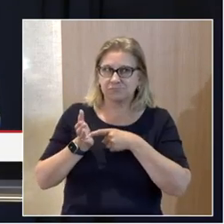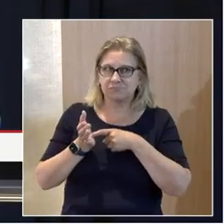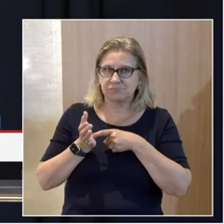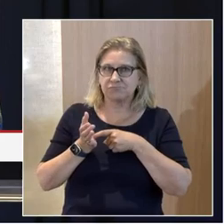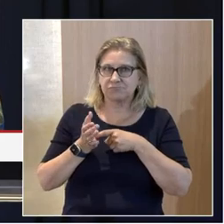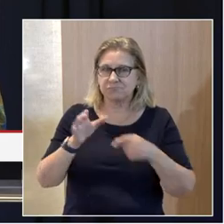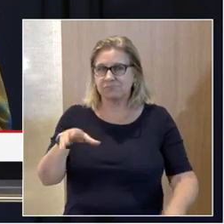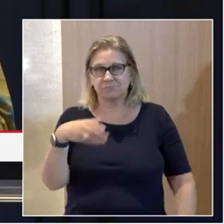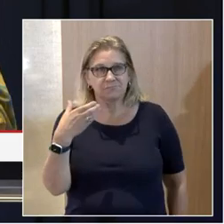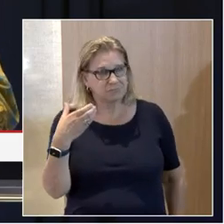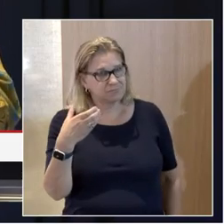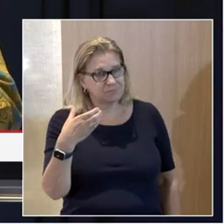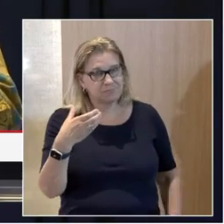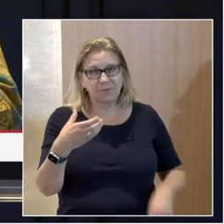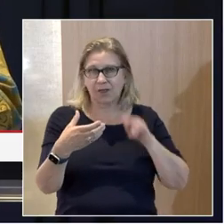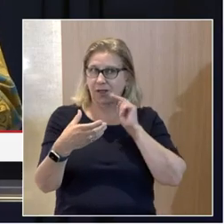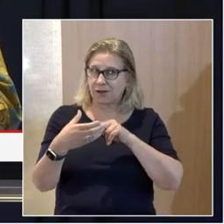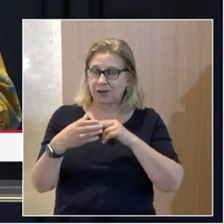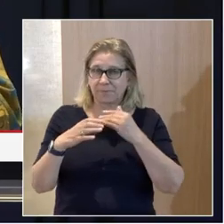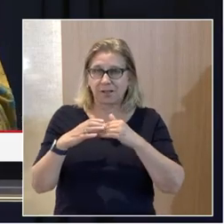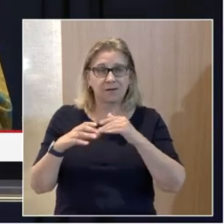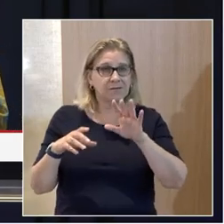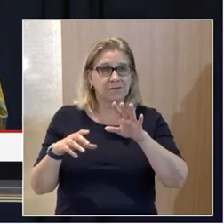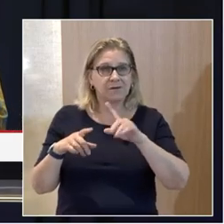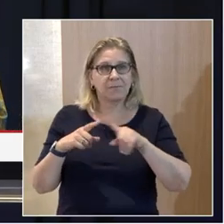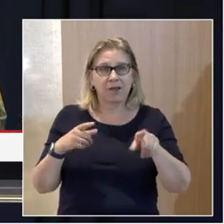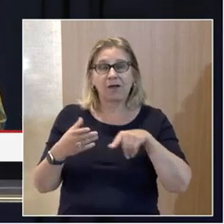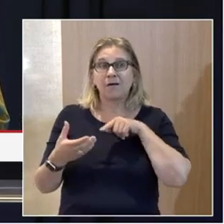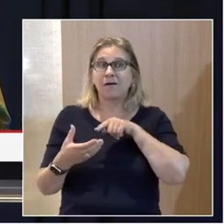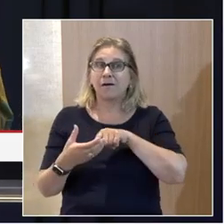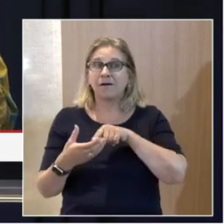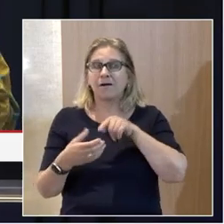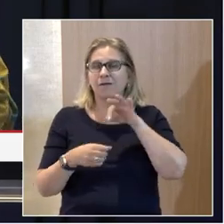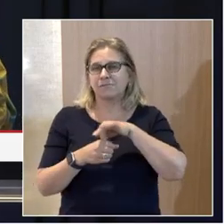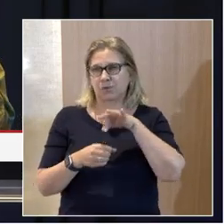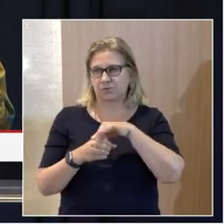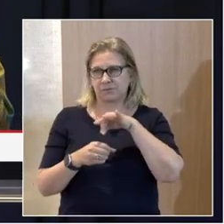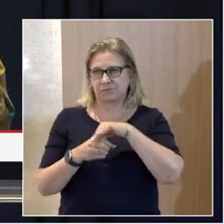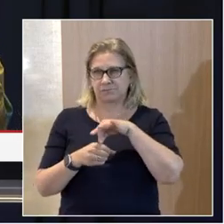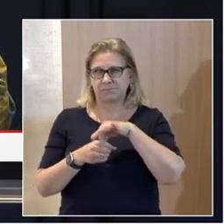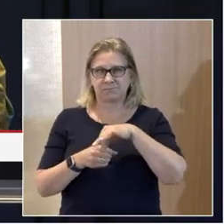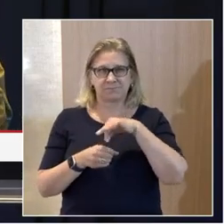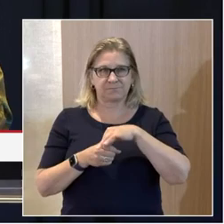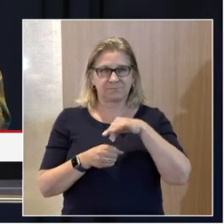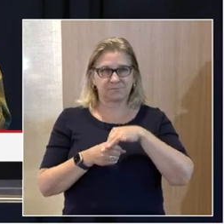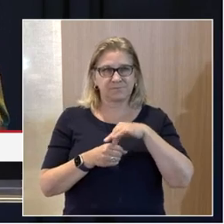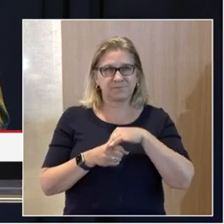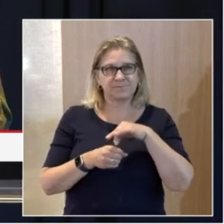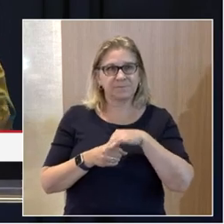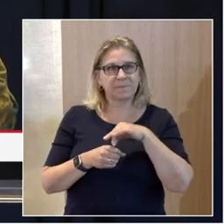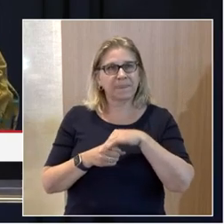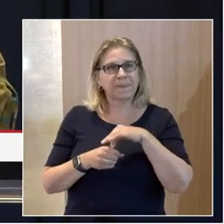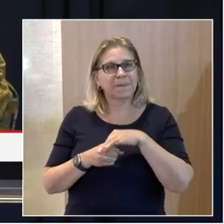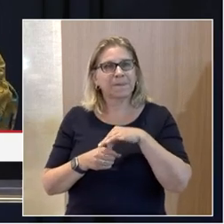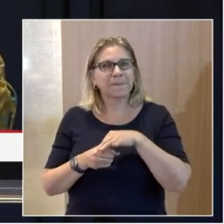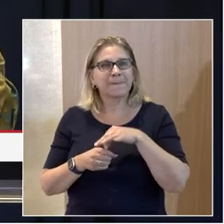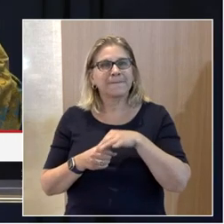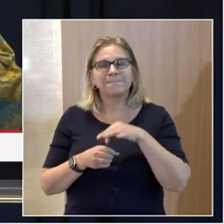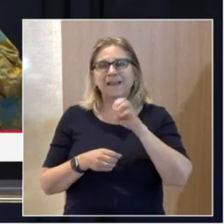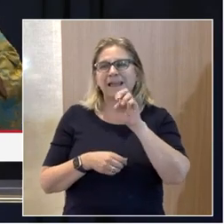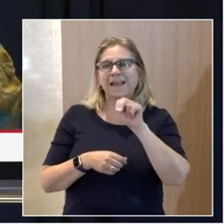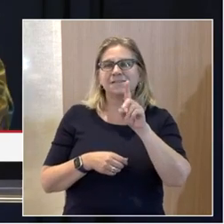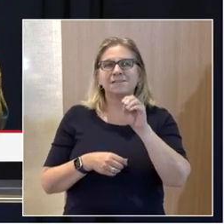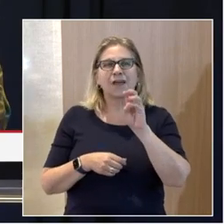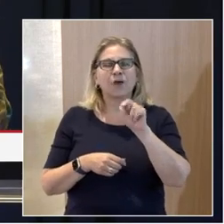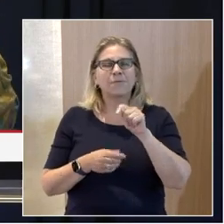polling. And this is sort of like a down payment, but also an example and an exercise of what it means that we